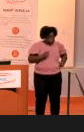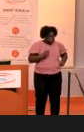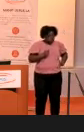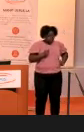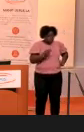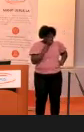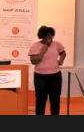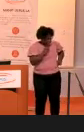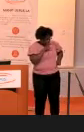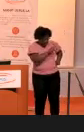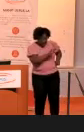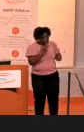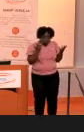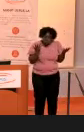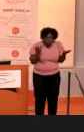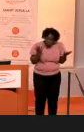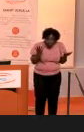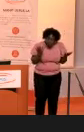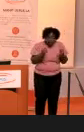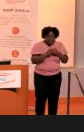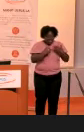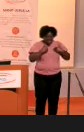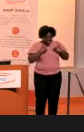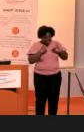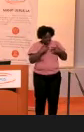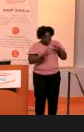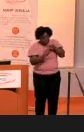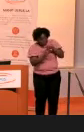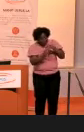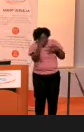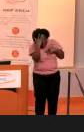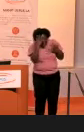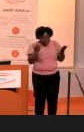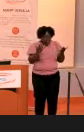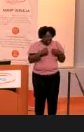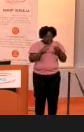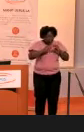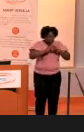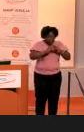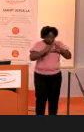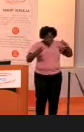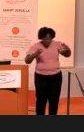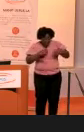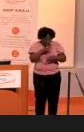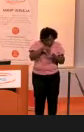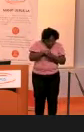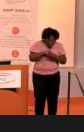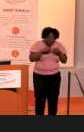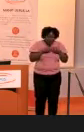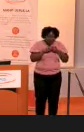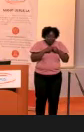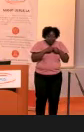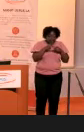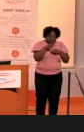biopsy because these don't cause a lot of symptoms. We don't see much protein in the urine or red cells or